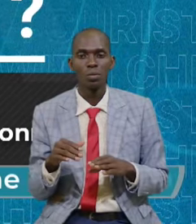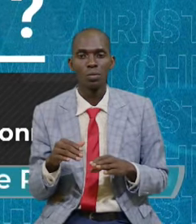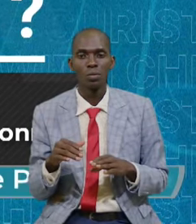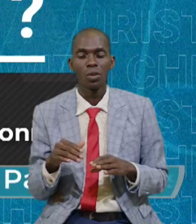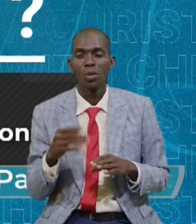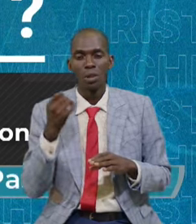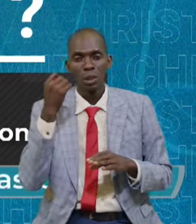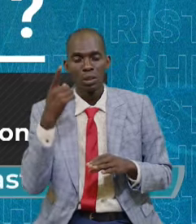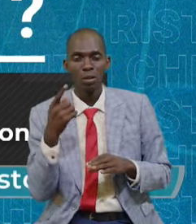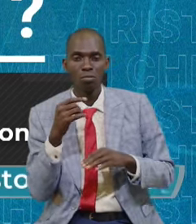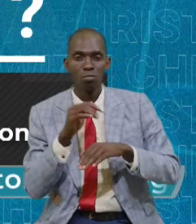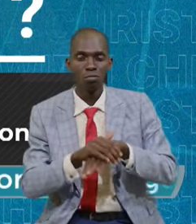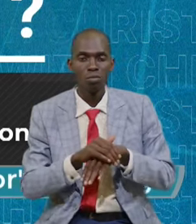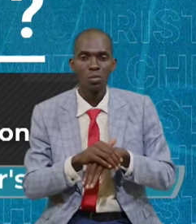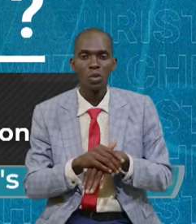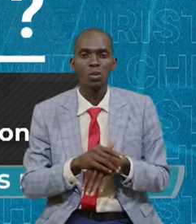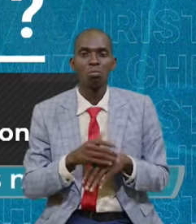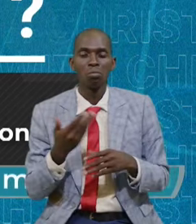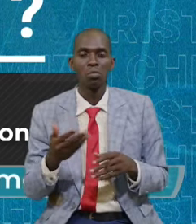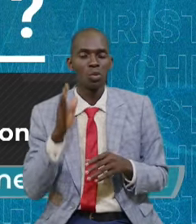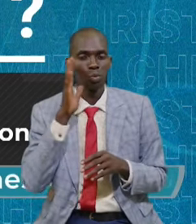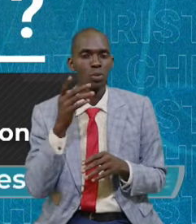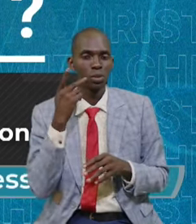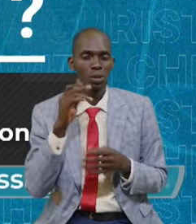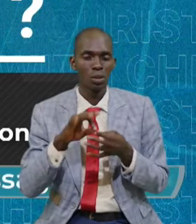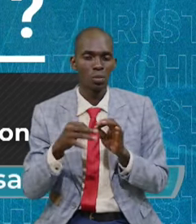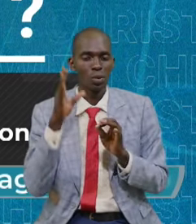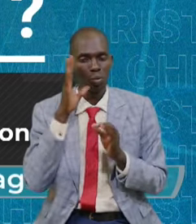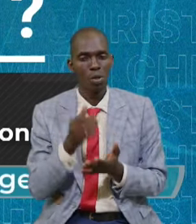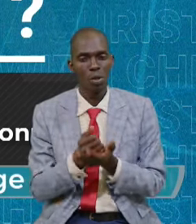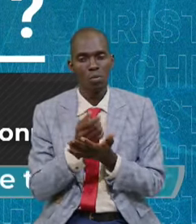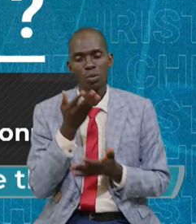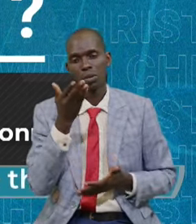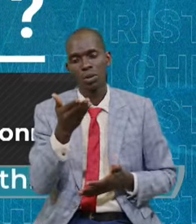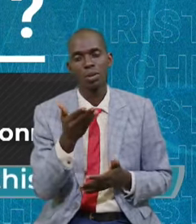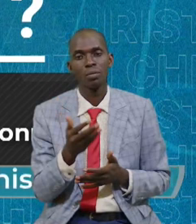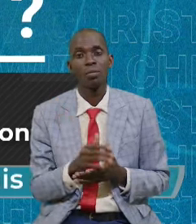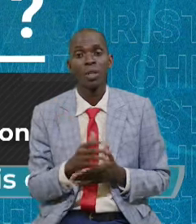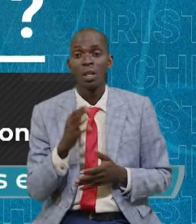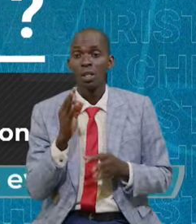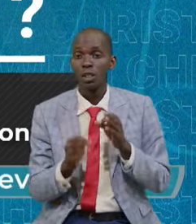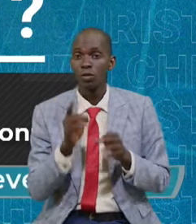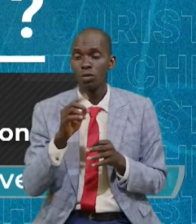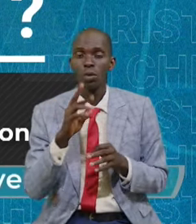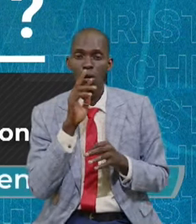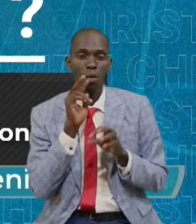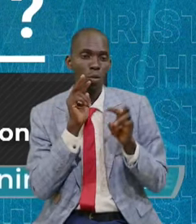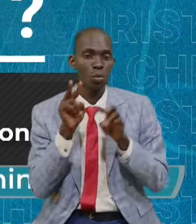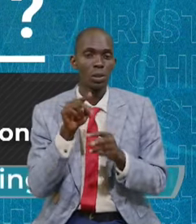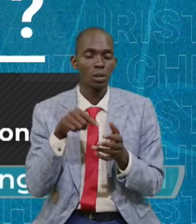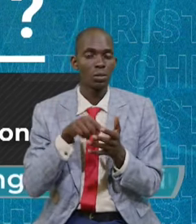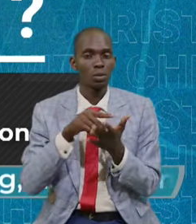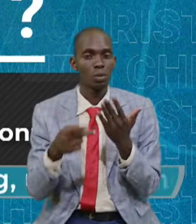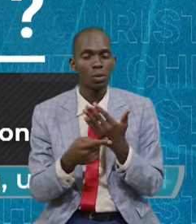be of help. If you are watching online and you have given your life to the Lord Jesus